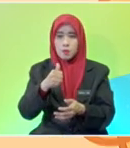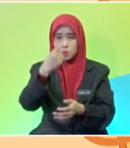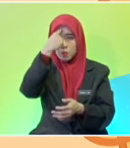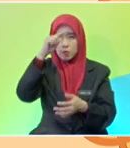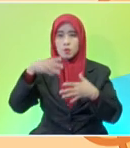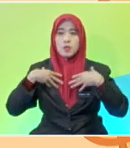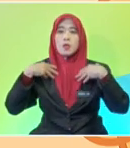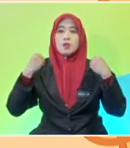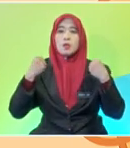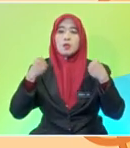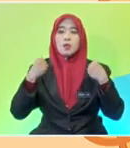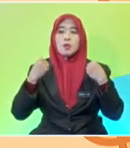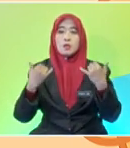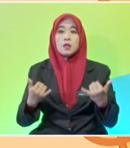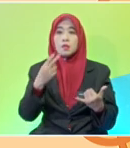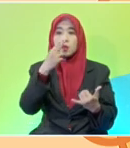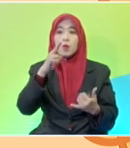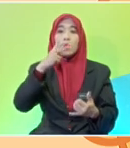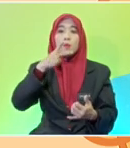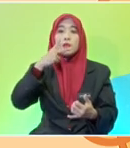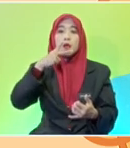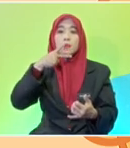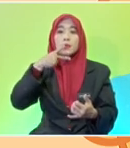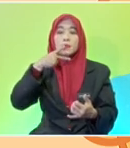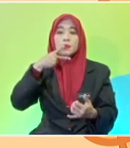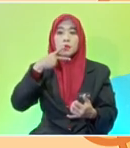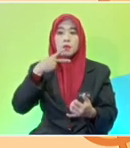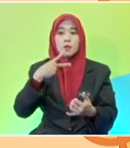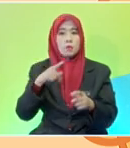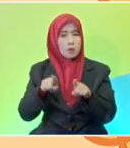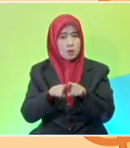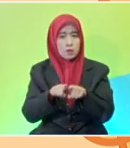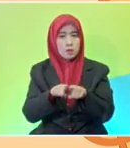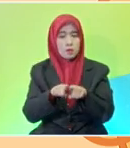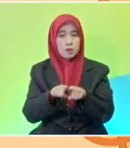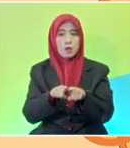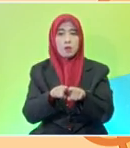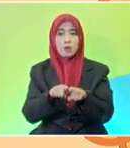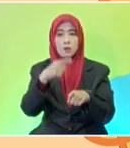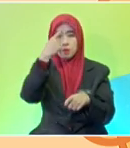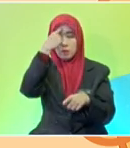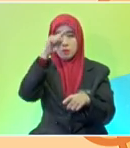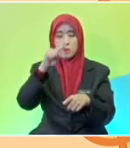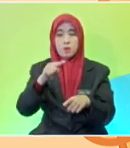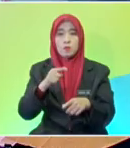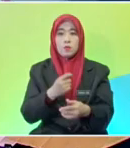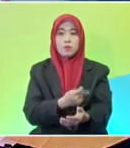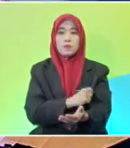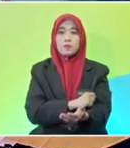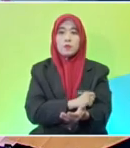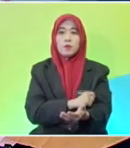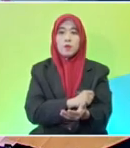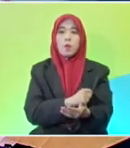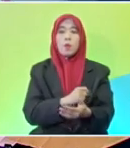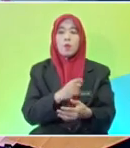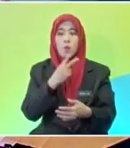see vitamins. Vitamins also take care of our health. I see. And you have it from vegetables